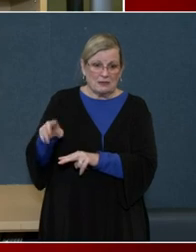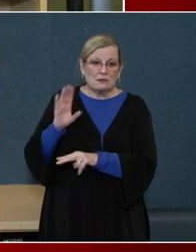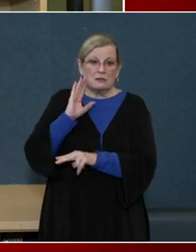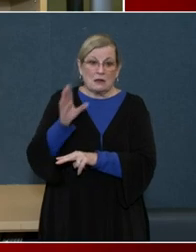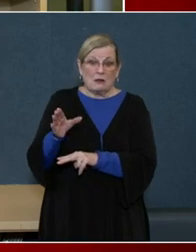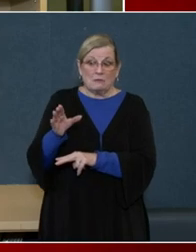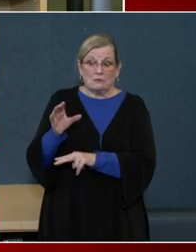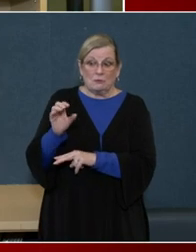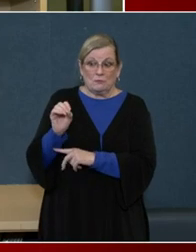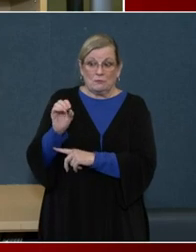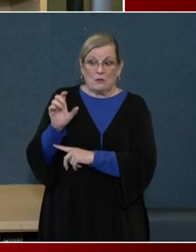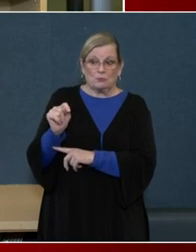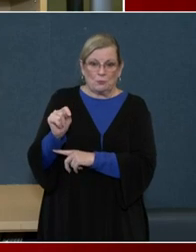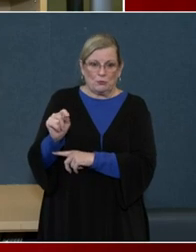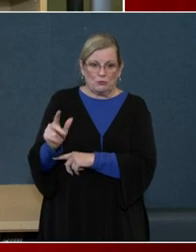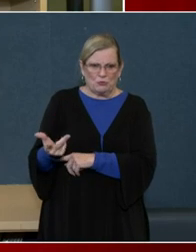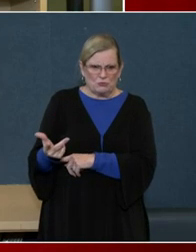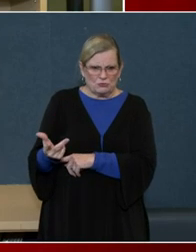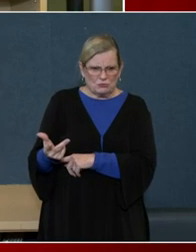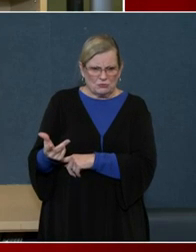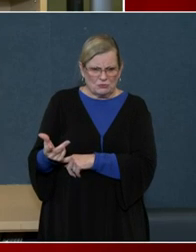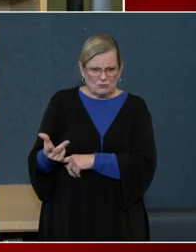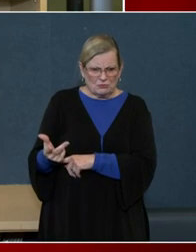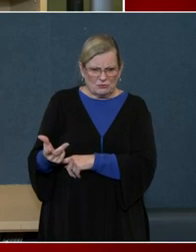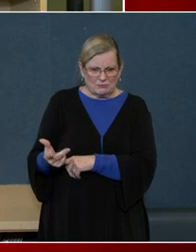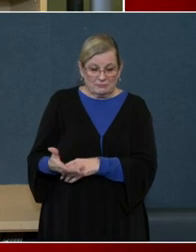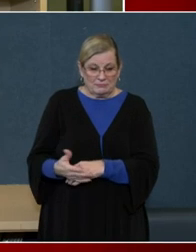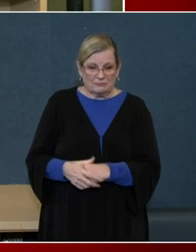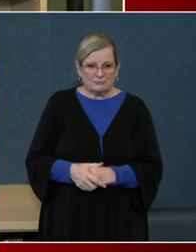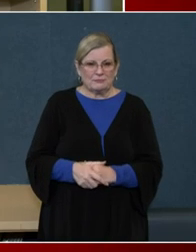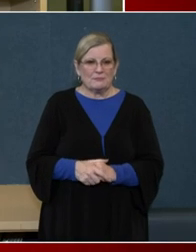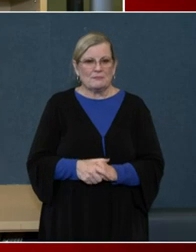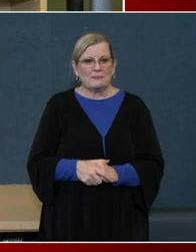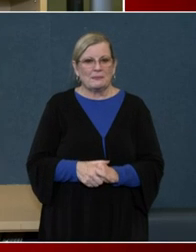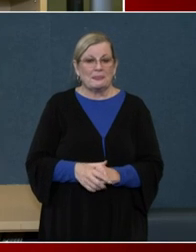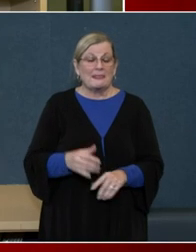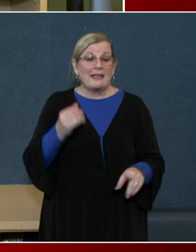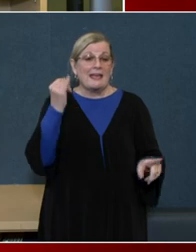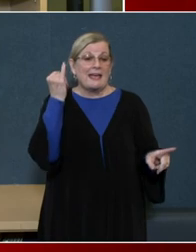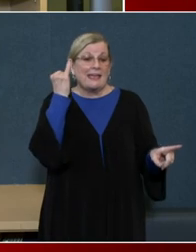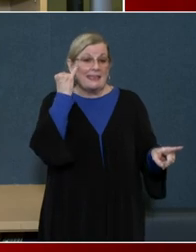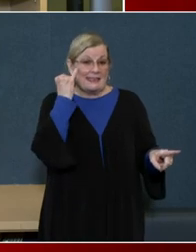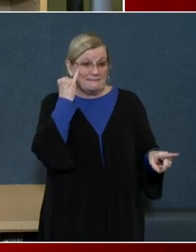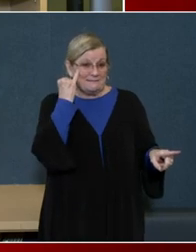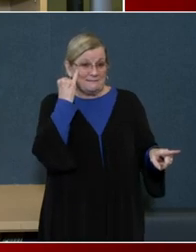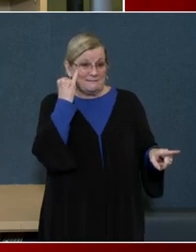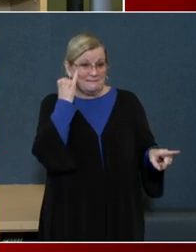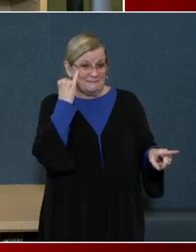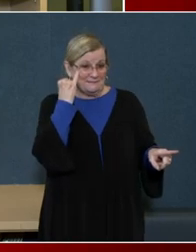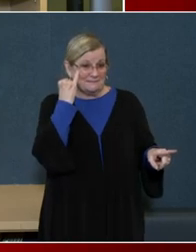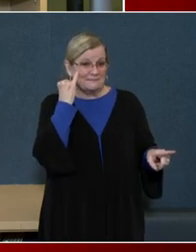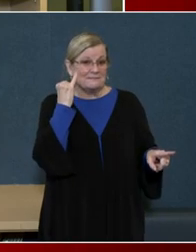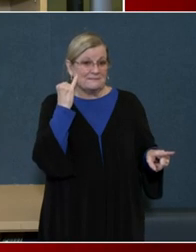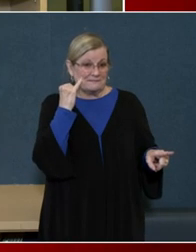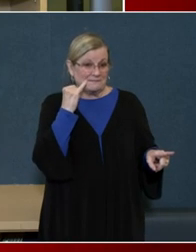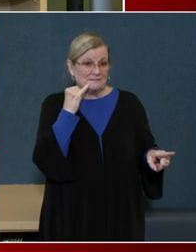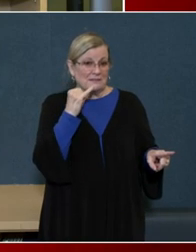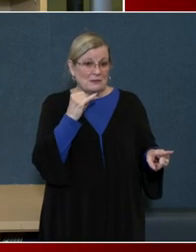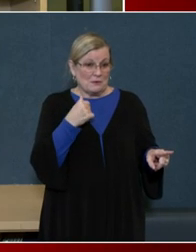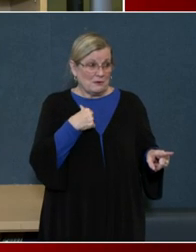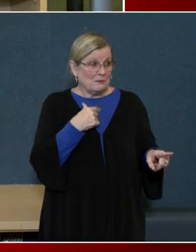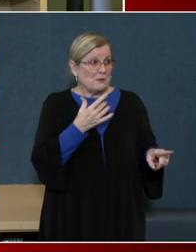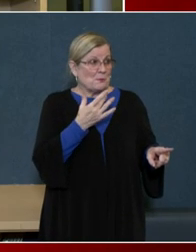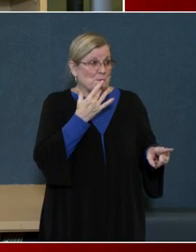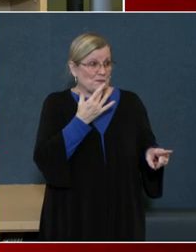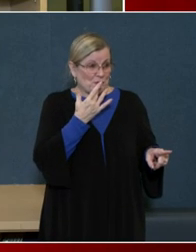if they don't get in-person or care, and they're going to have to continue at-home